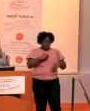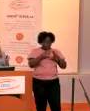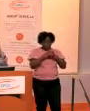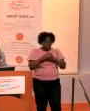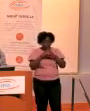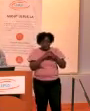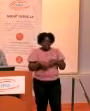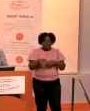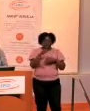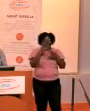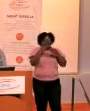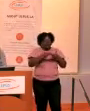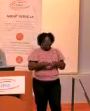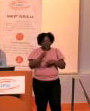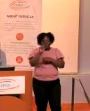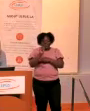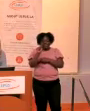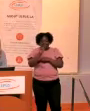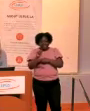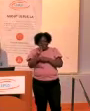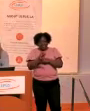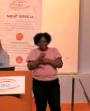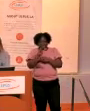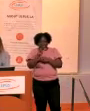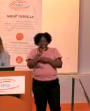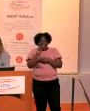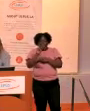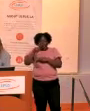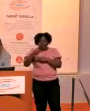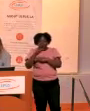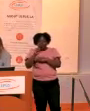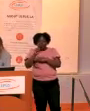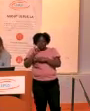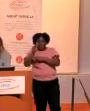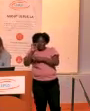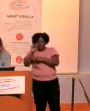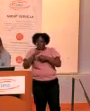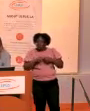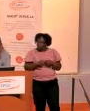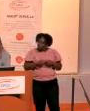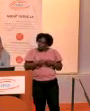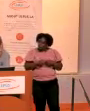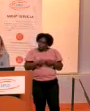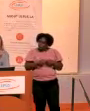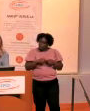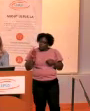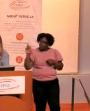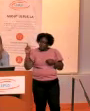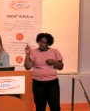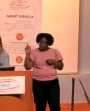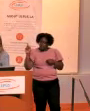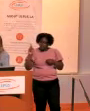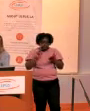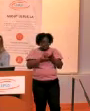T lymphocytes. And this one was done, published back about 10 years